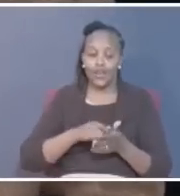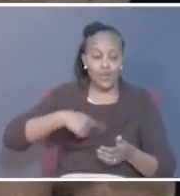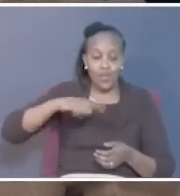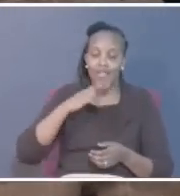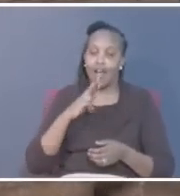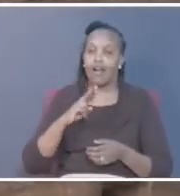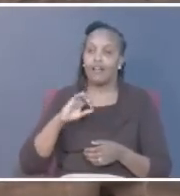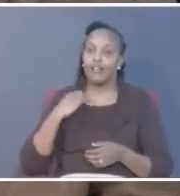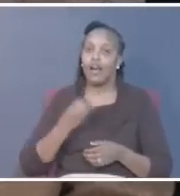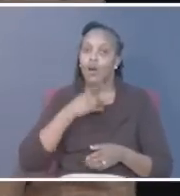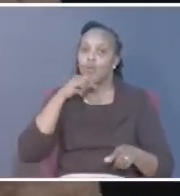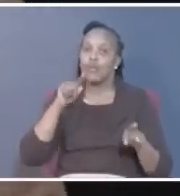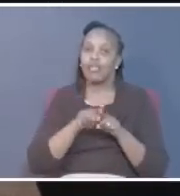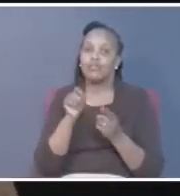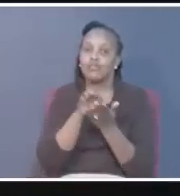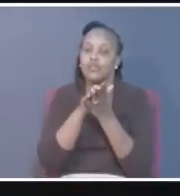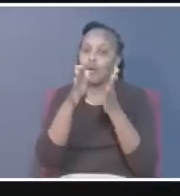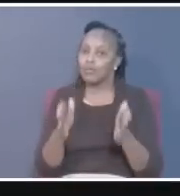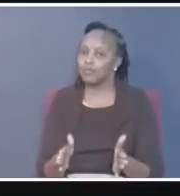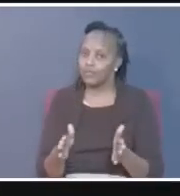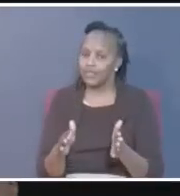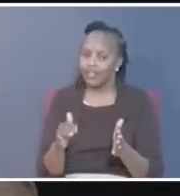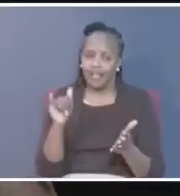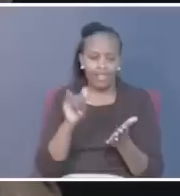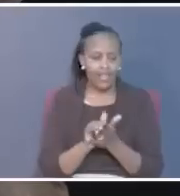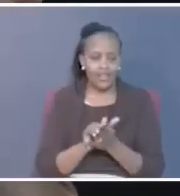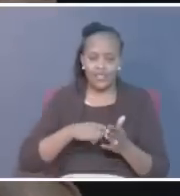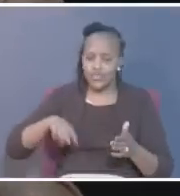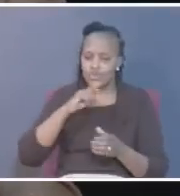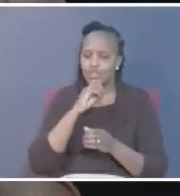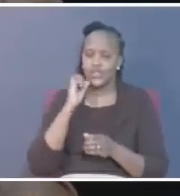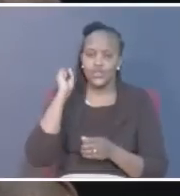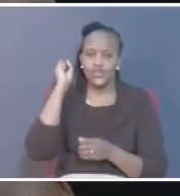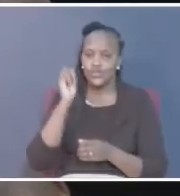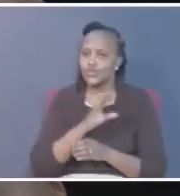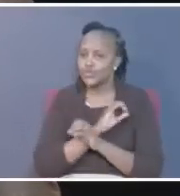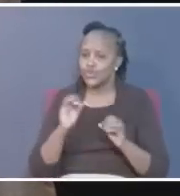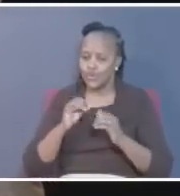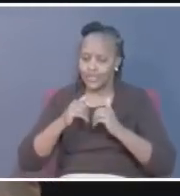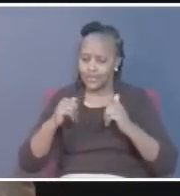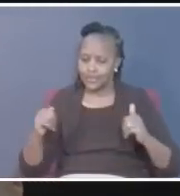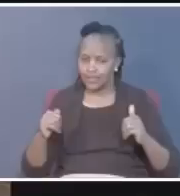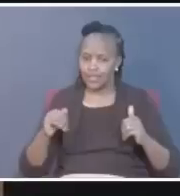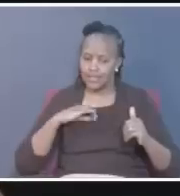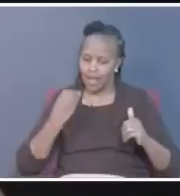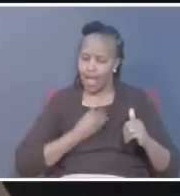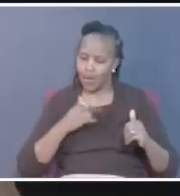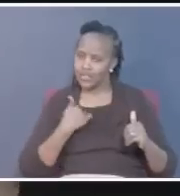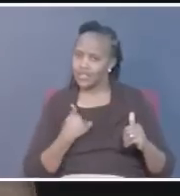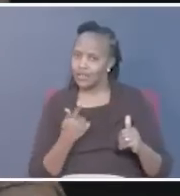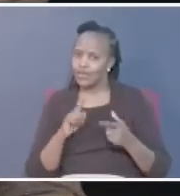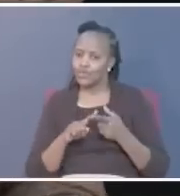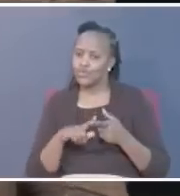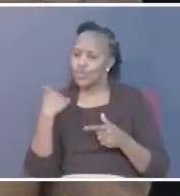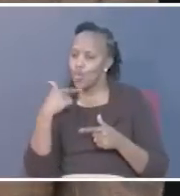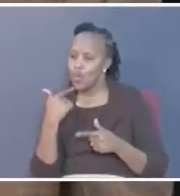keeper, that we should not distance ourselves from those who are in need. We should